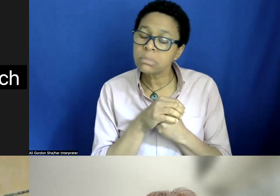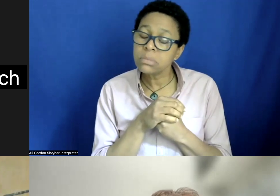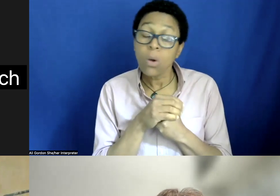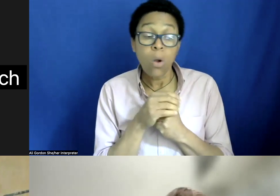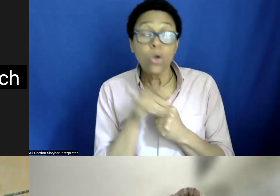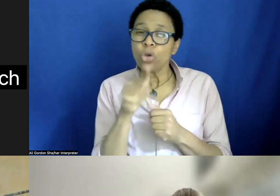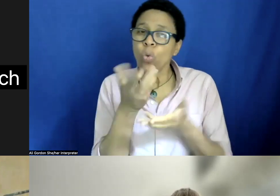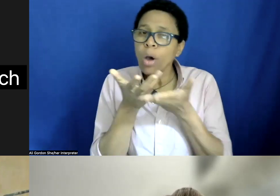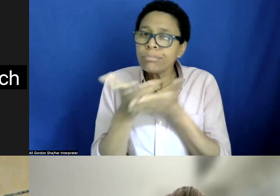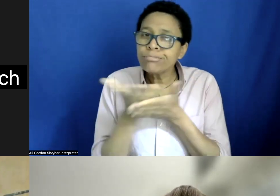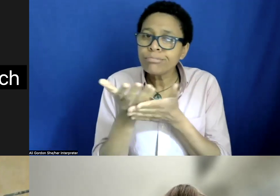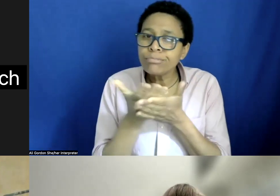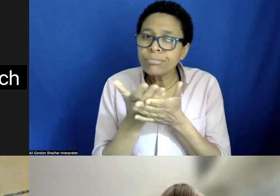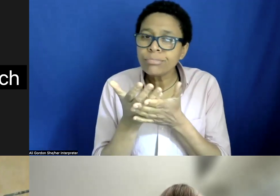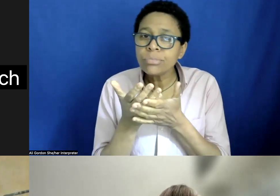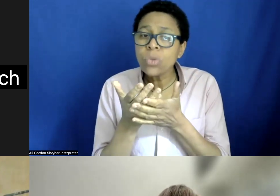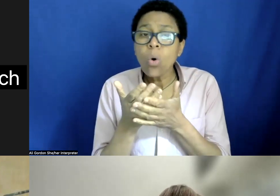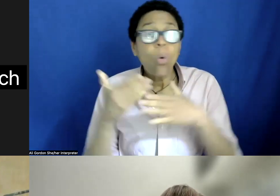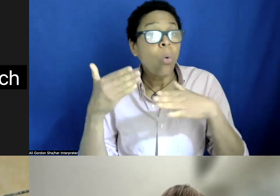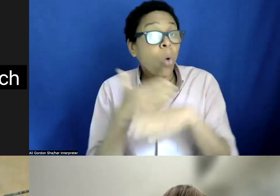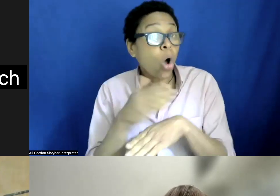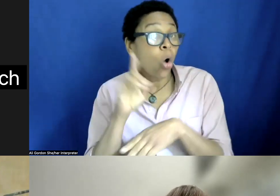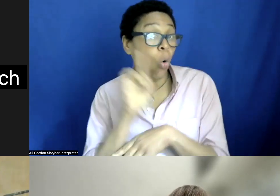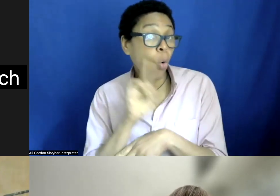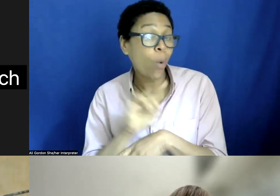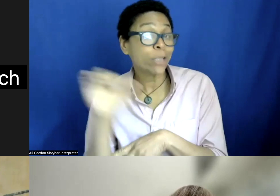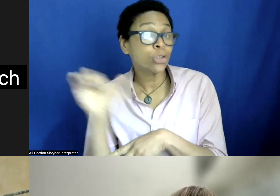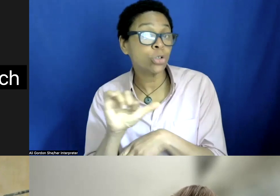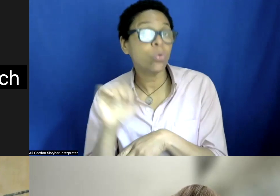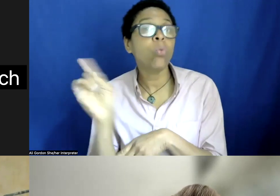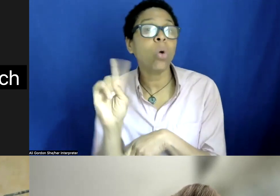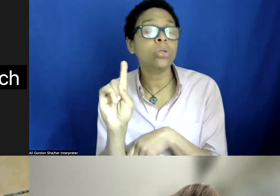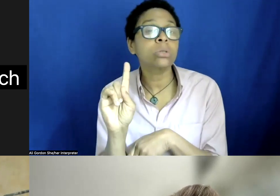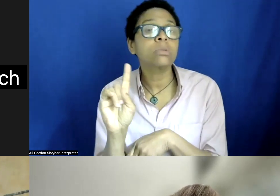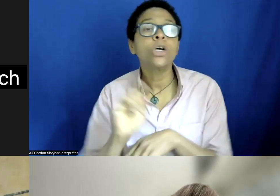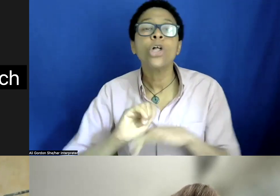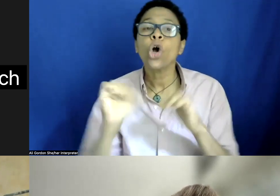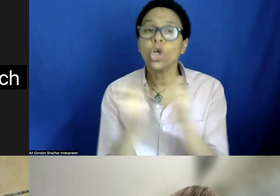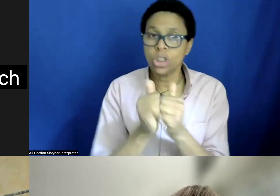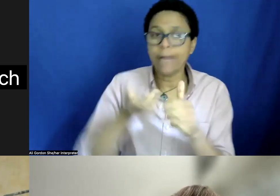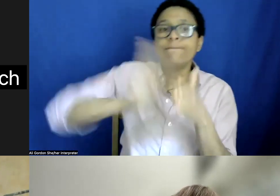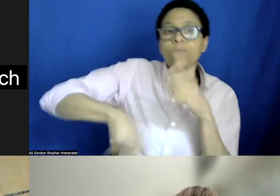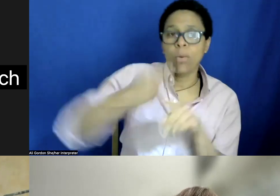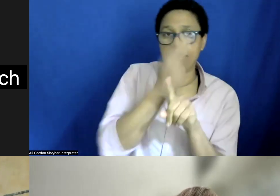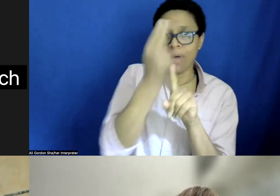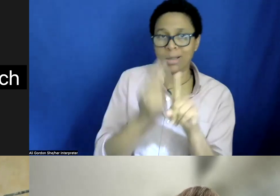talking about how work should always be displayed with artist consent, that you feel really strongly about that, which